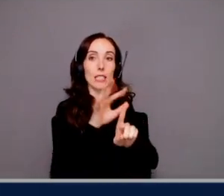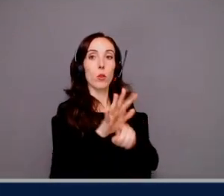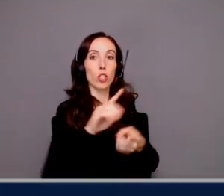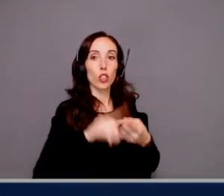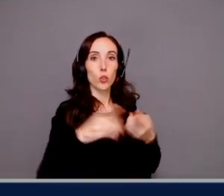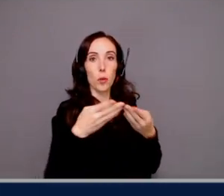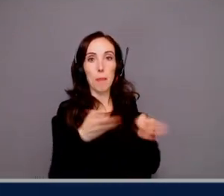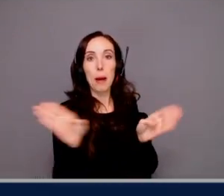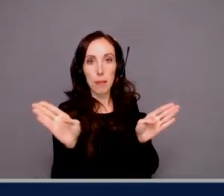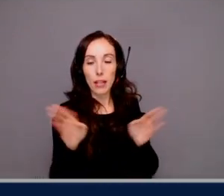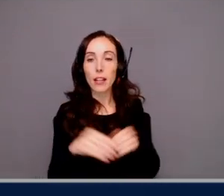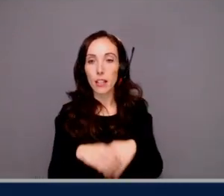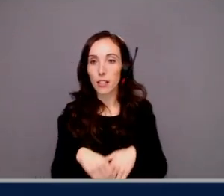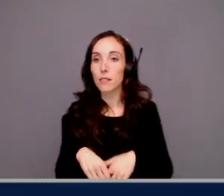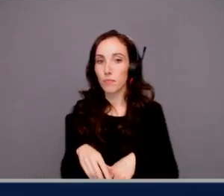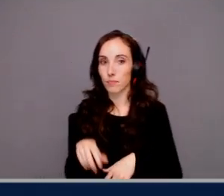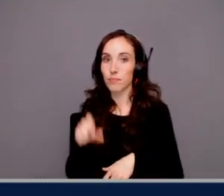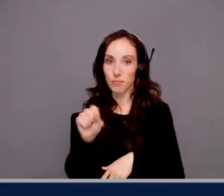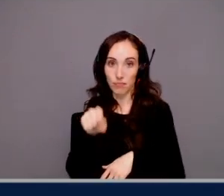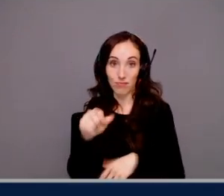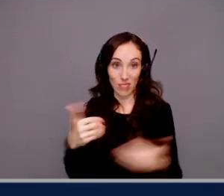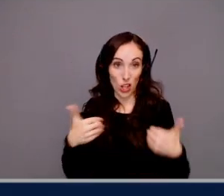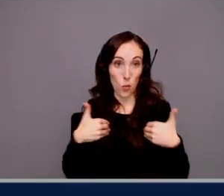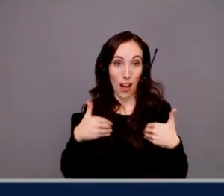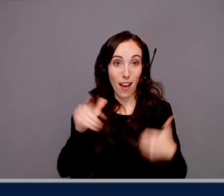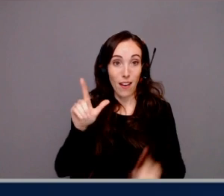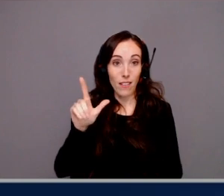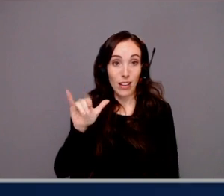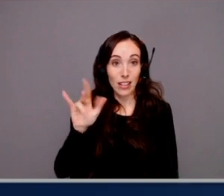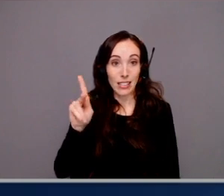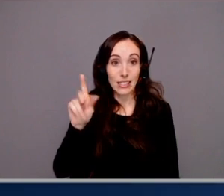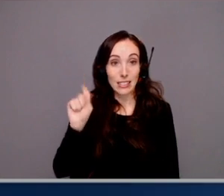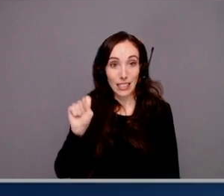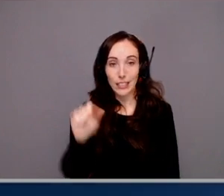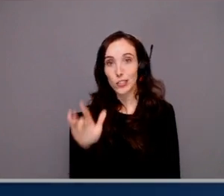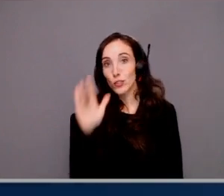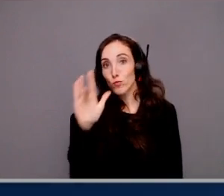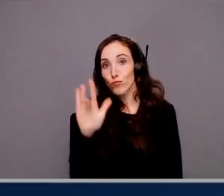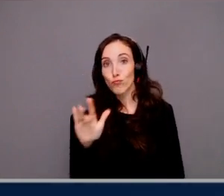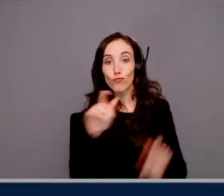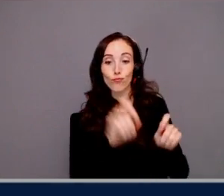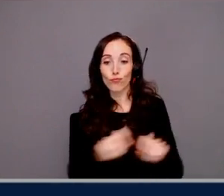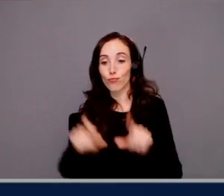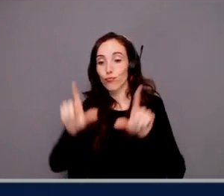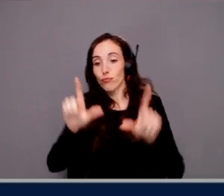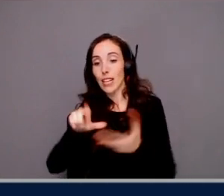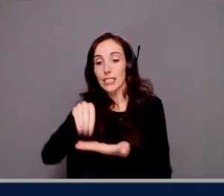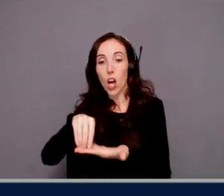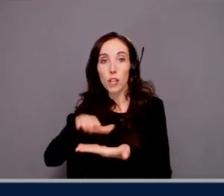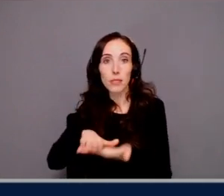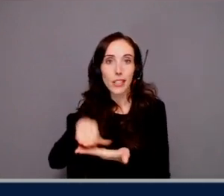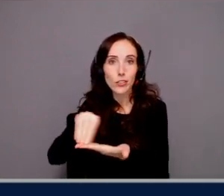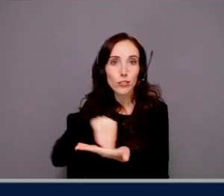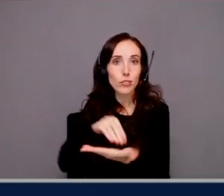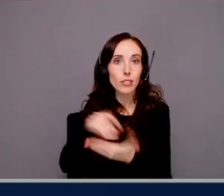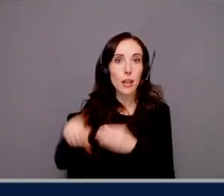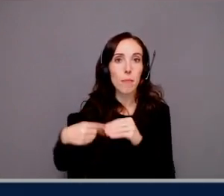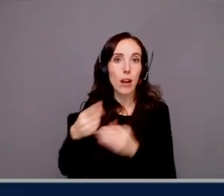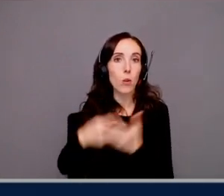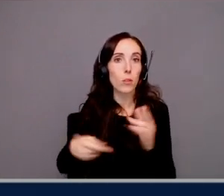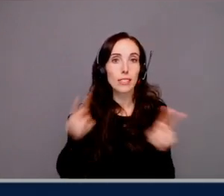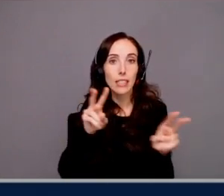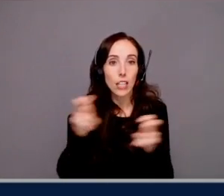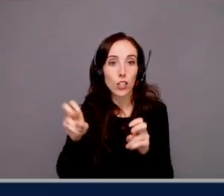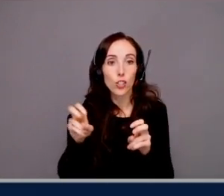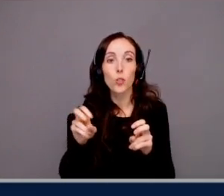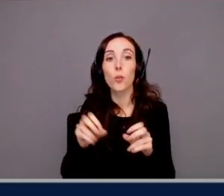So you have links to what the exact issue is to see more documentation about it. and let's do the next thing